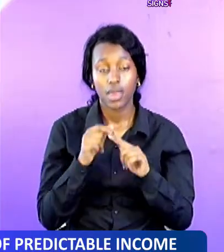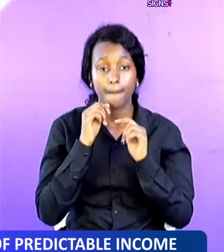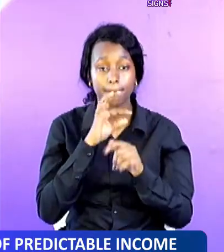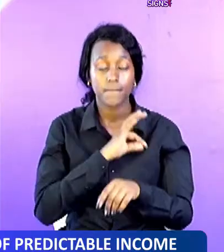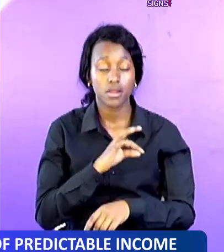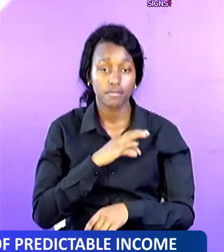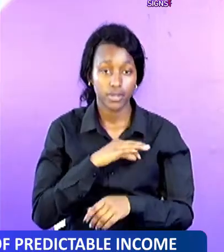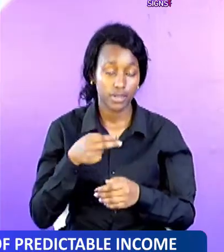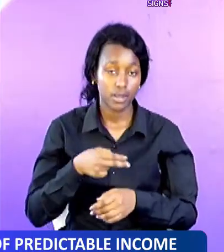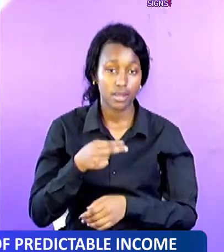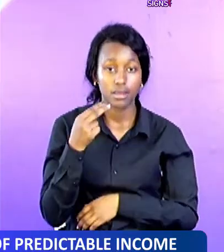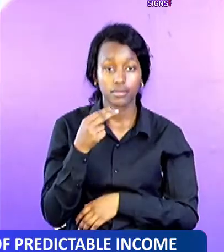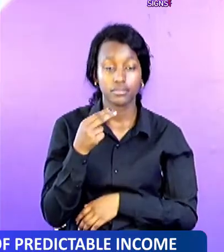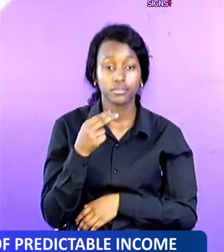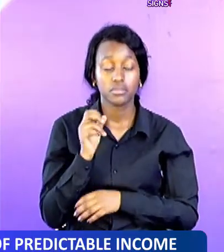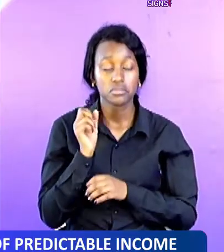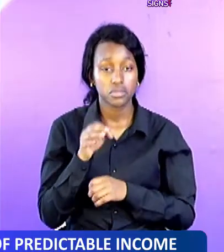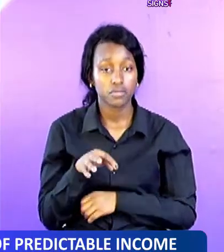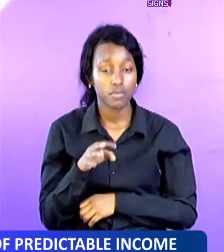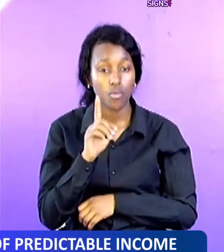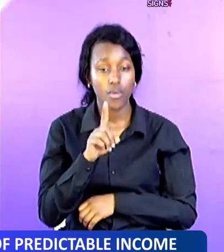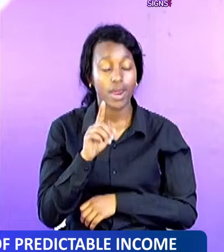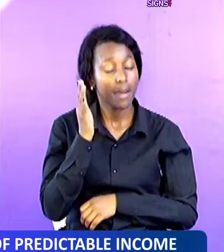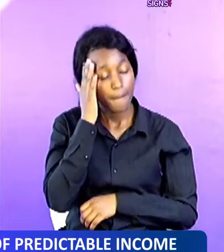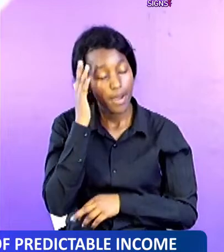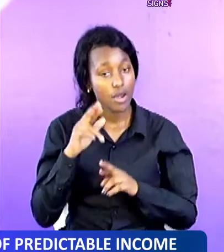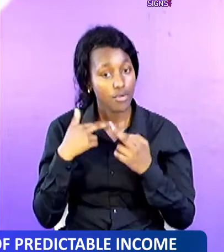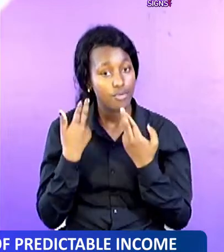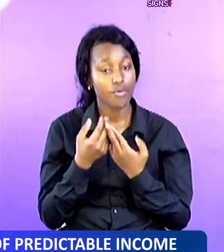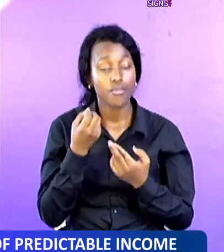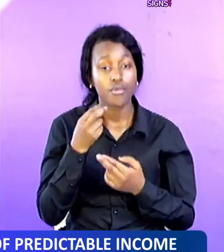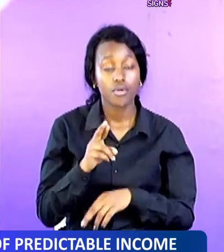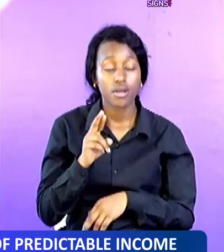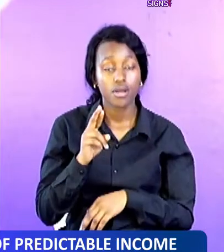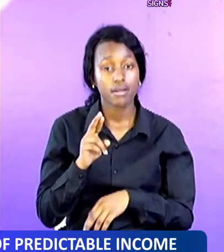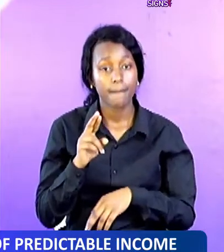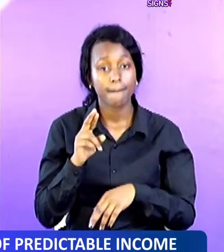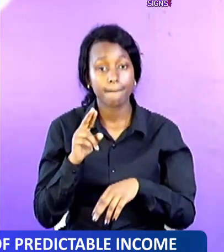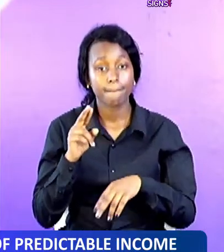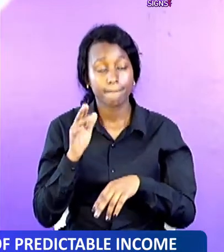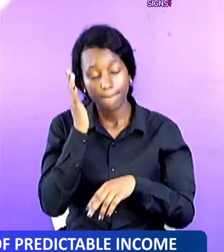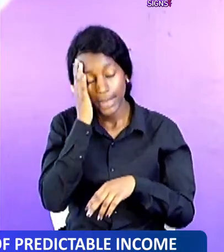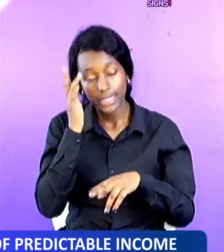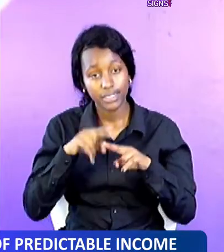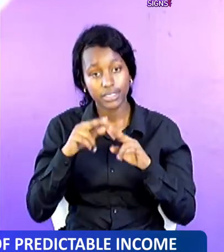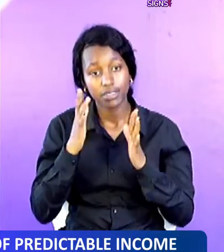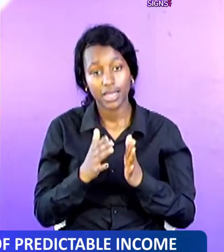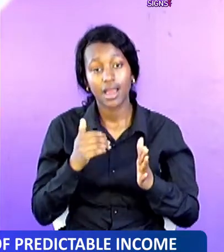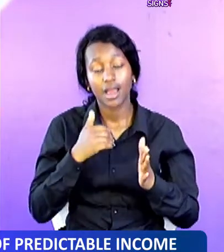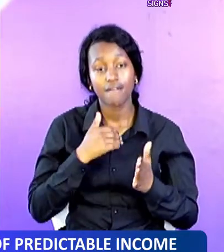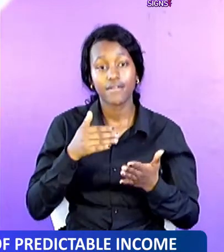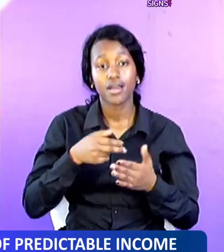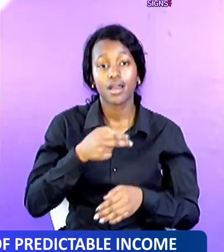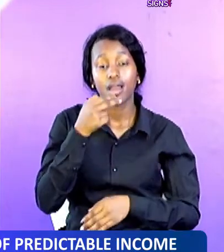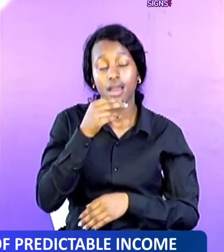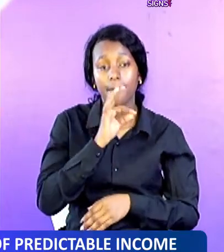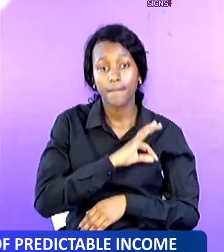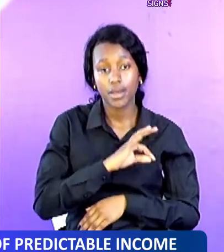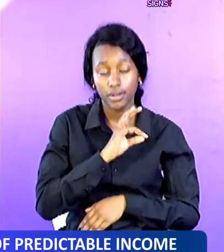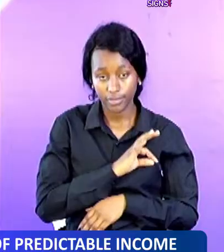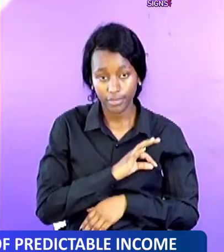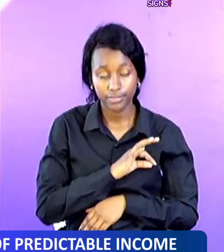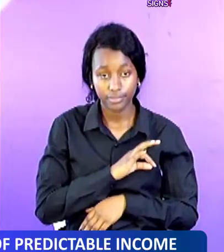So typically 1 bedroom, or let's say bed sitters would typically have higher returns than, let's say, bigger